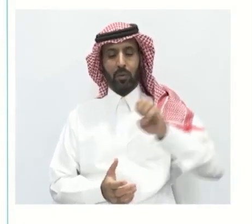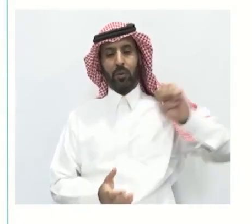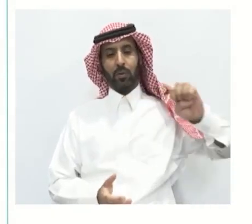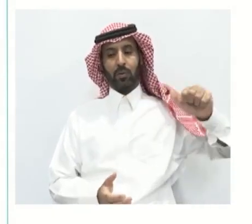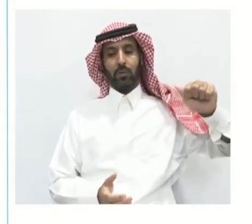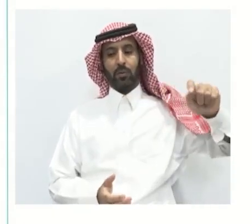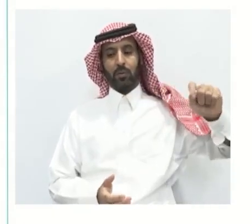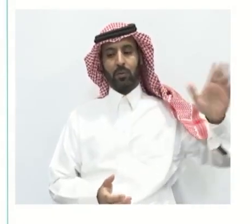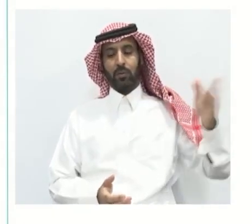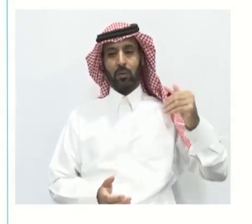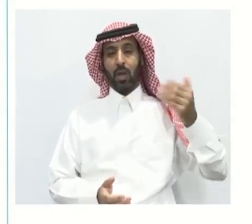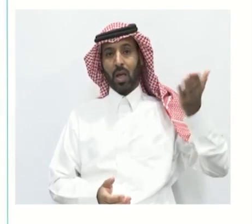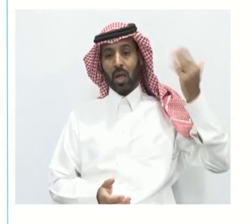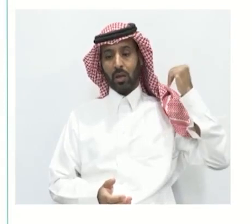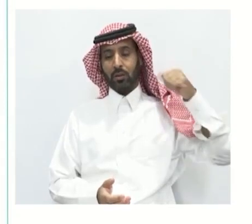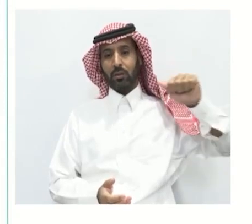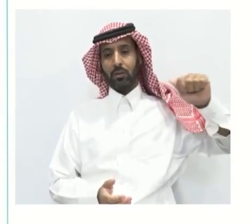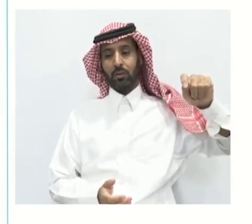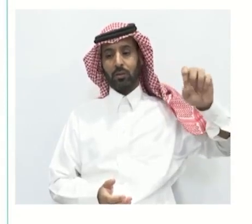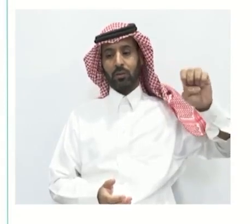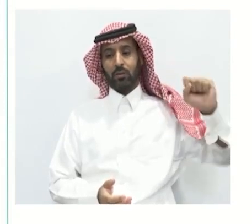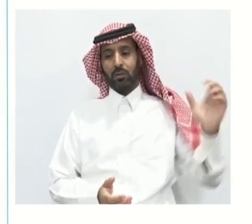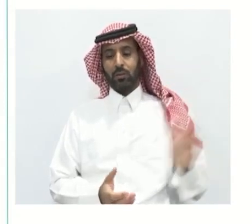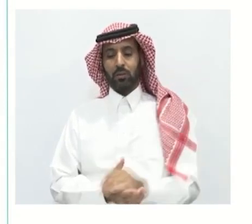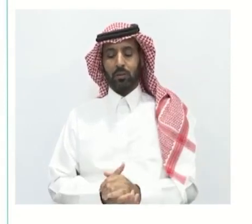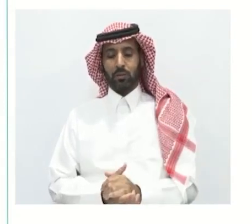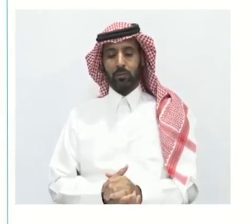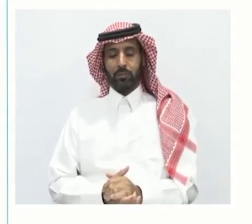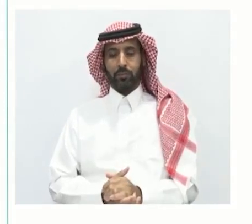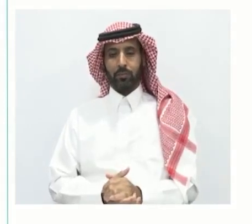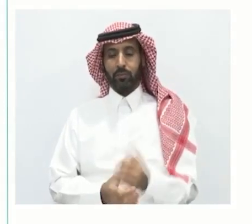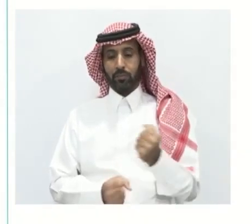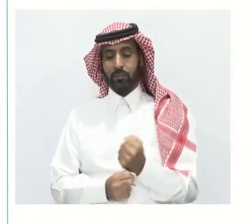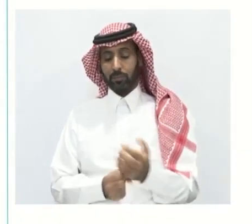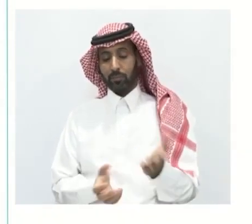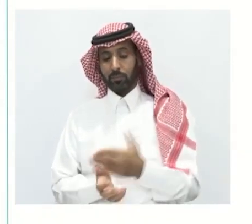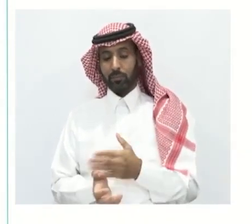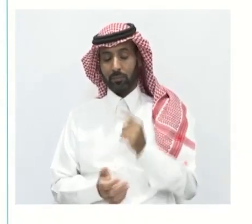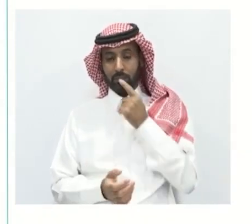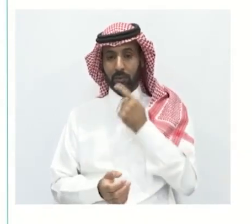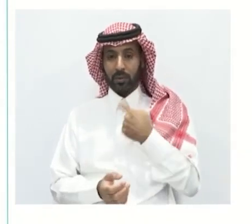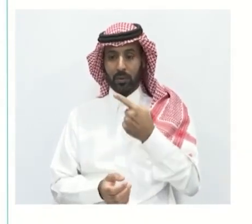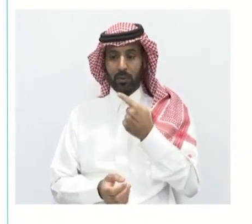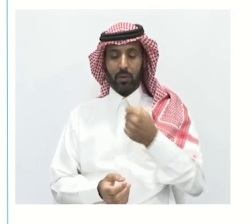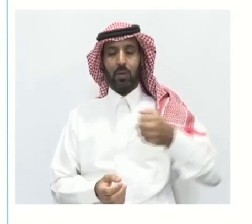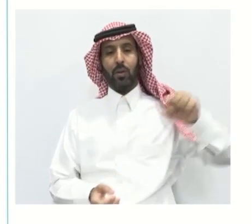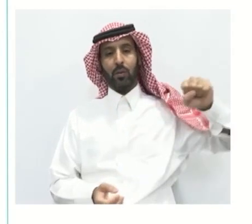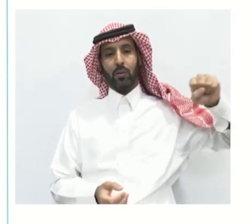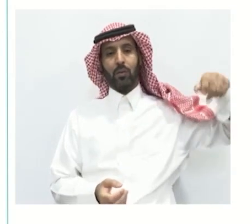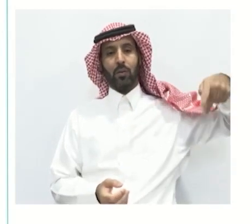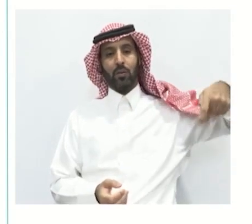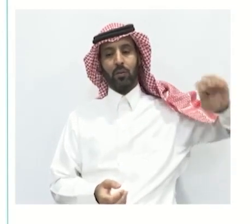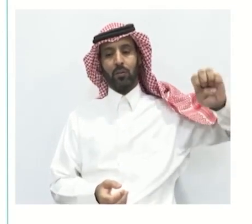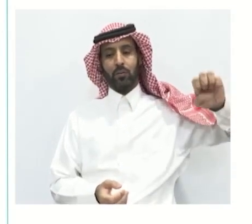ate. We change the order of the letters. Eat, ate, and speak, spoke.